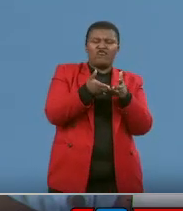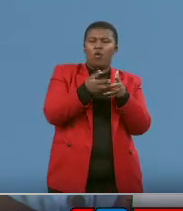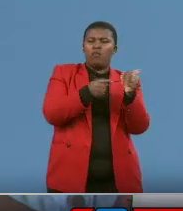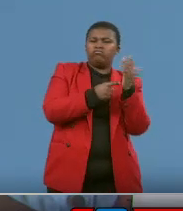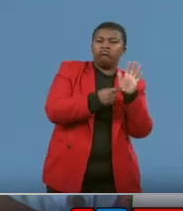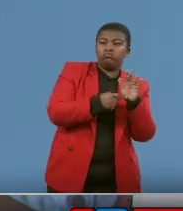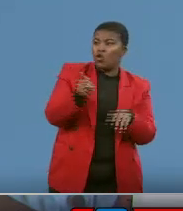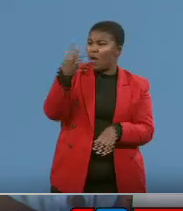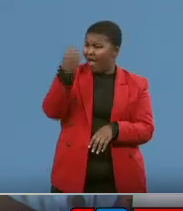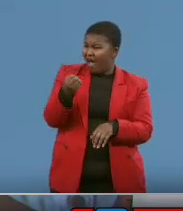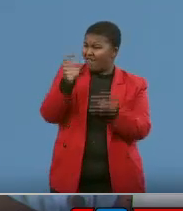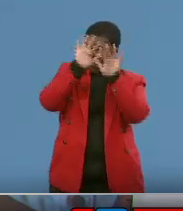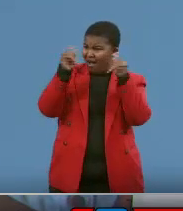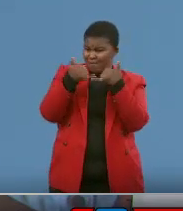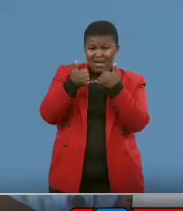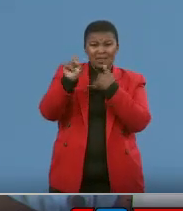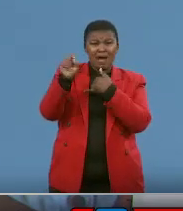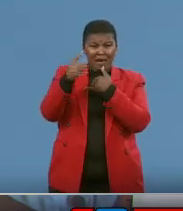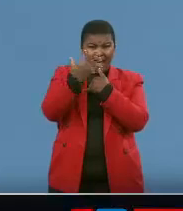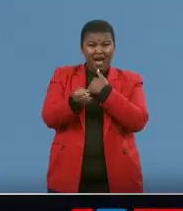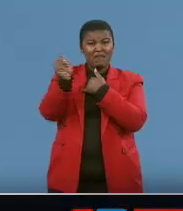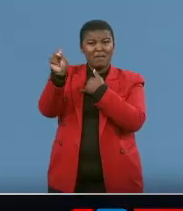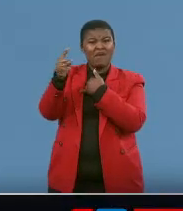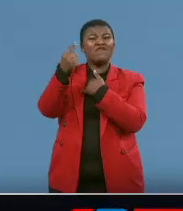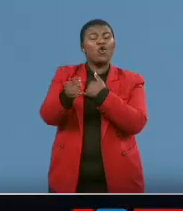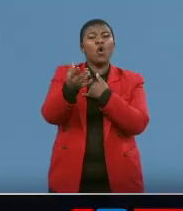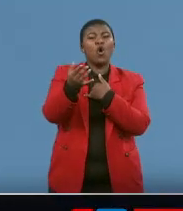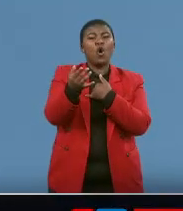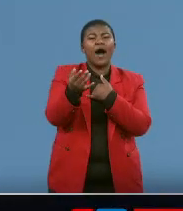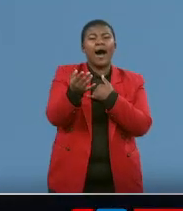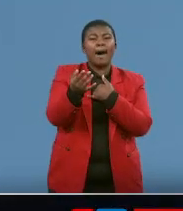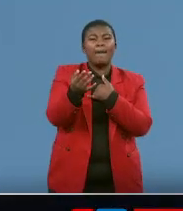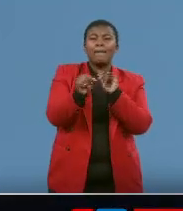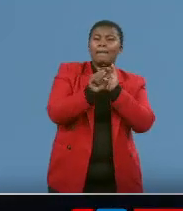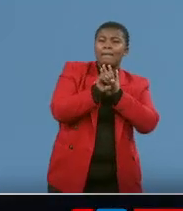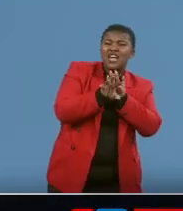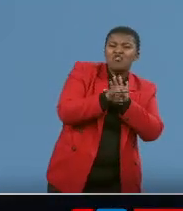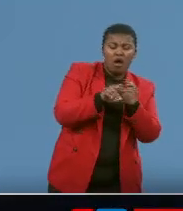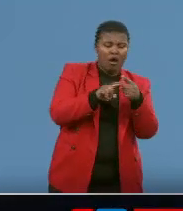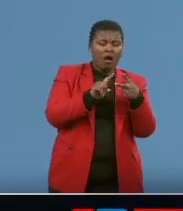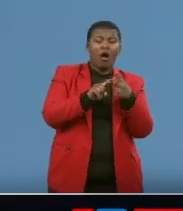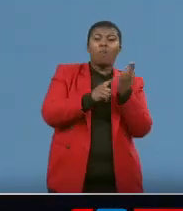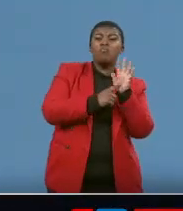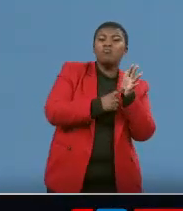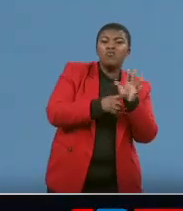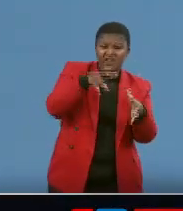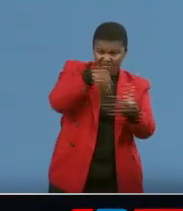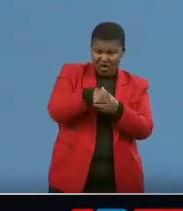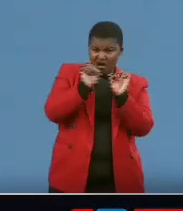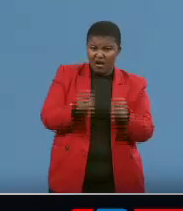because you've got a company that specializes, of course, you specialize in this, but also even getting involved in movies now. It's